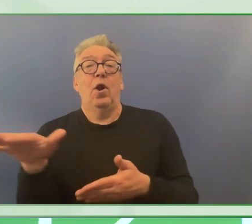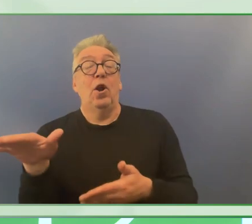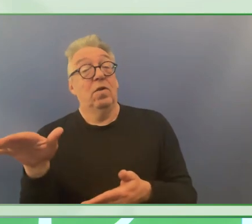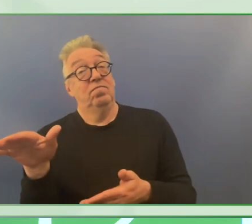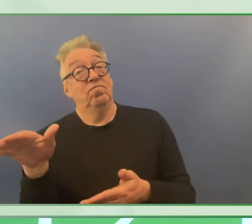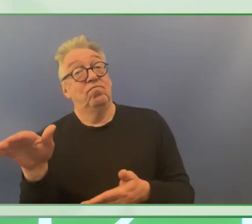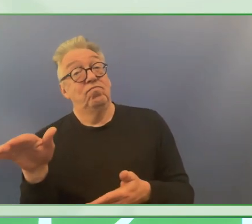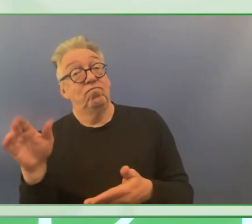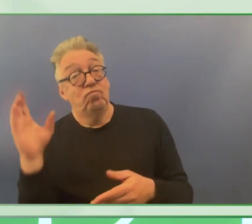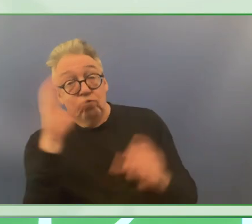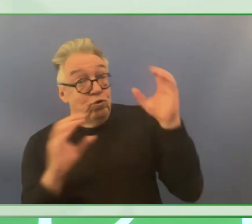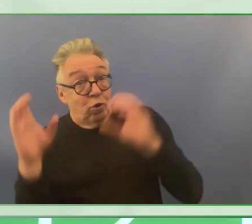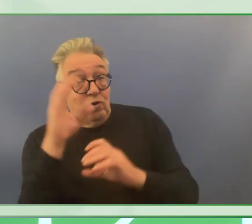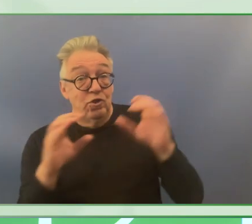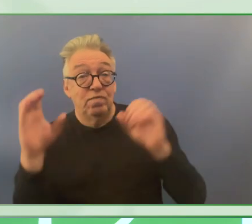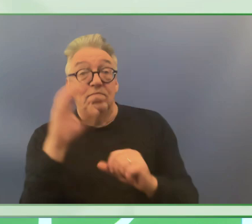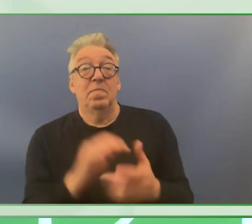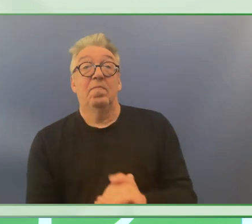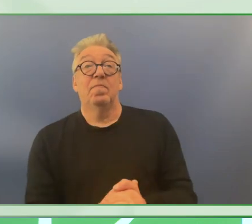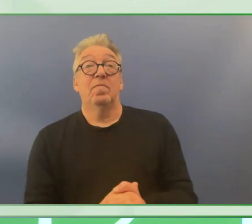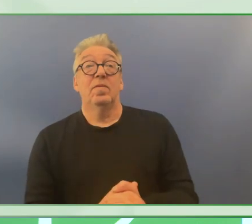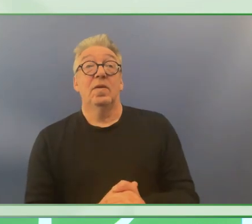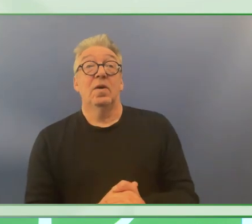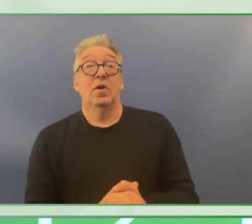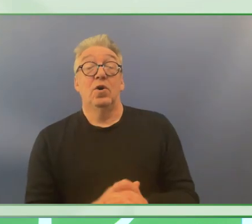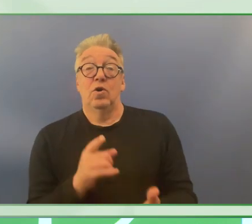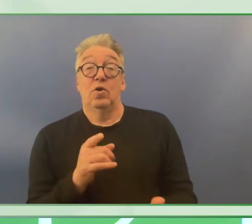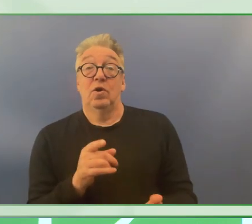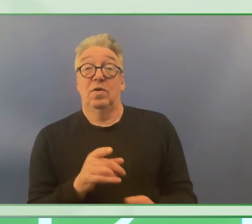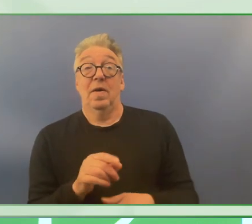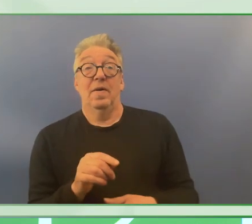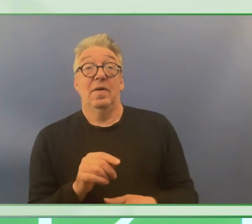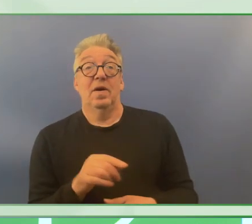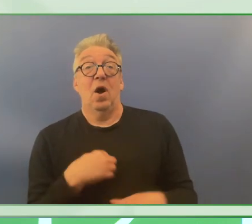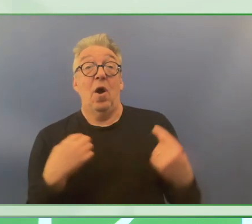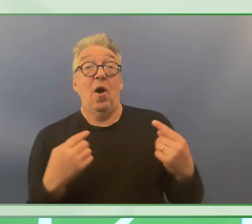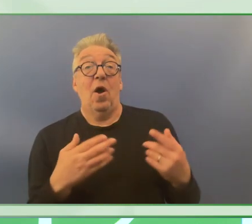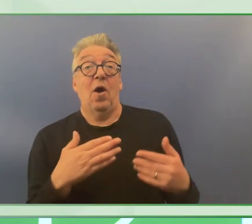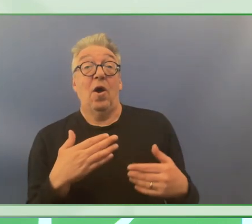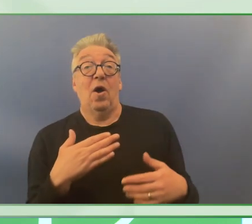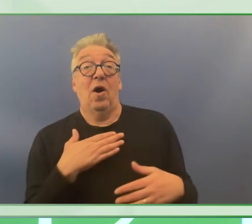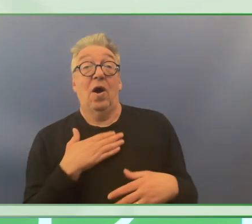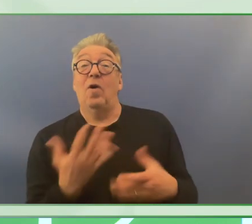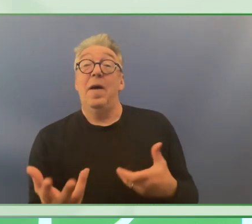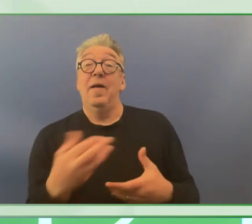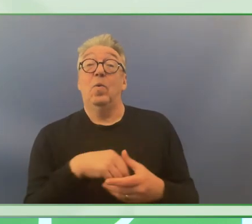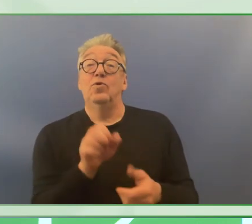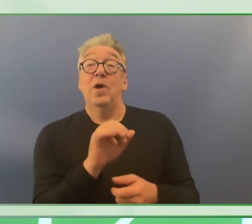These are the features of Includes AI, as you can see. To overcome